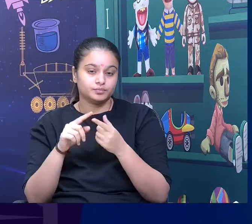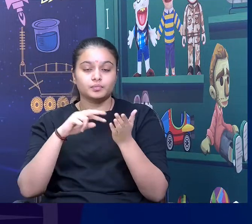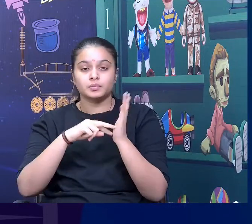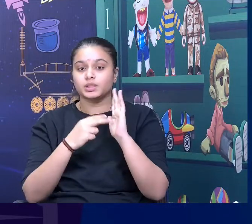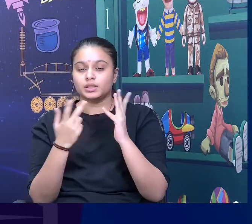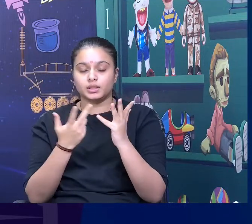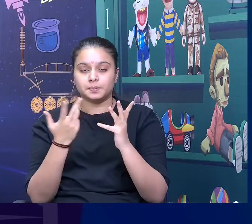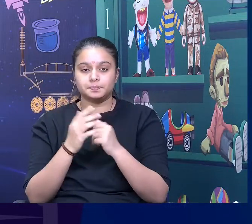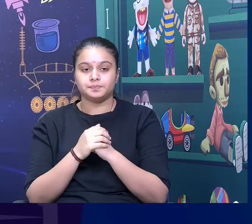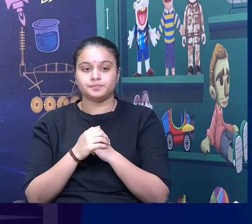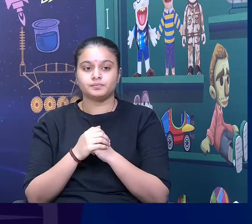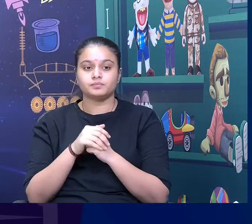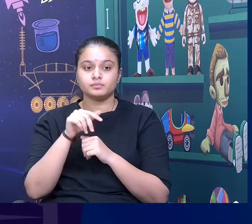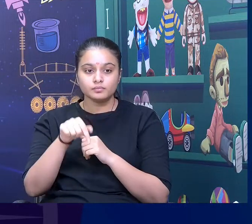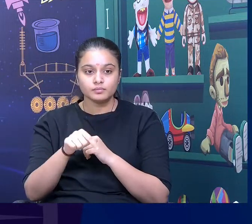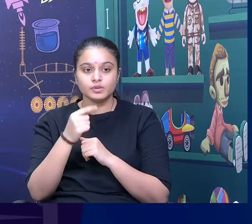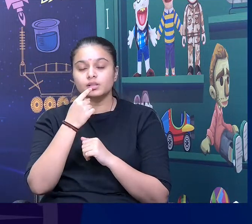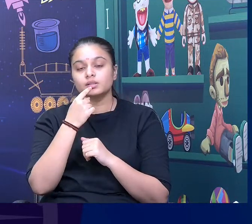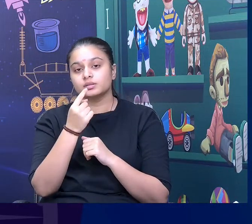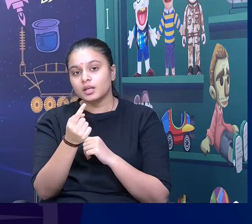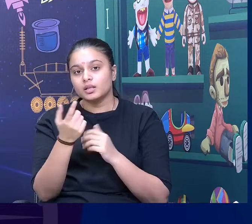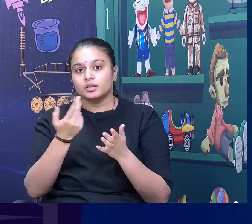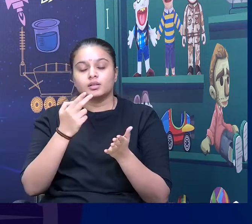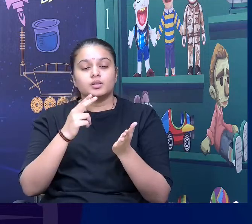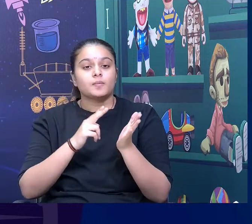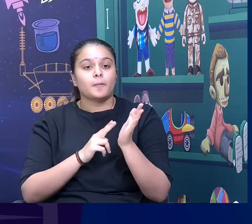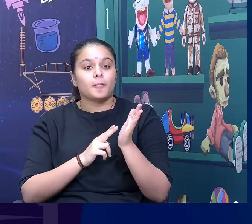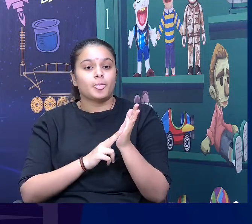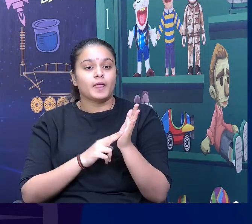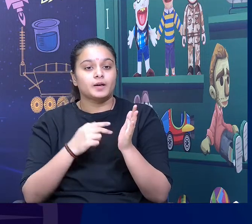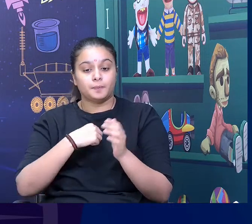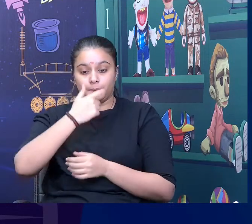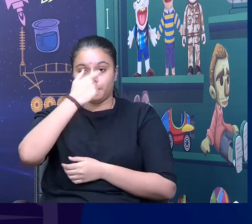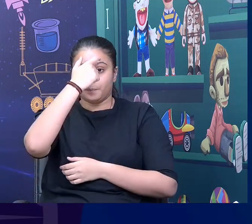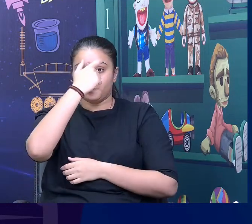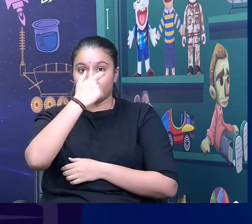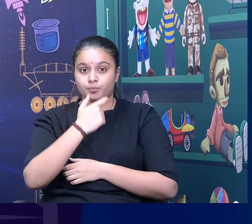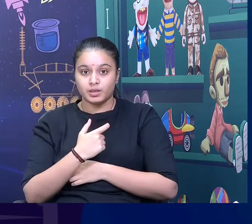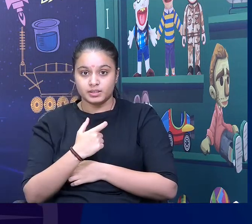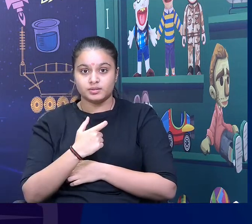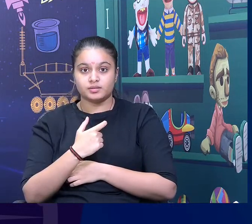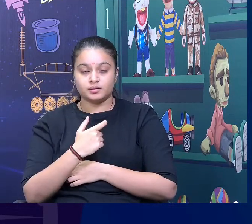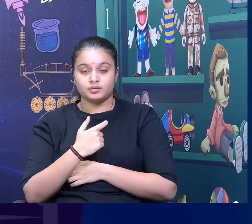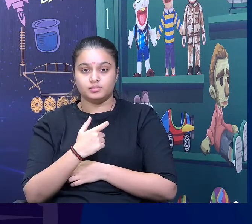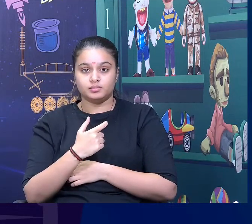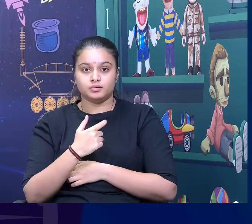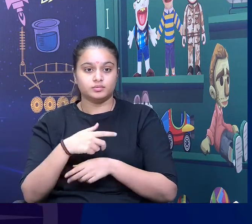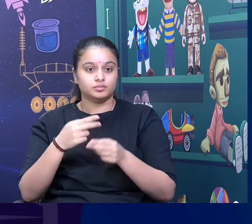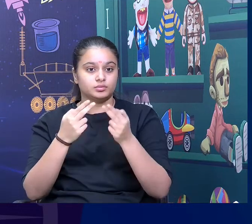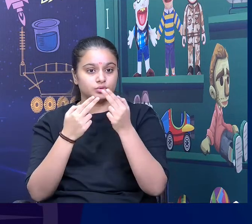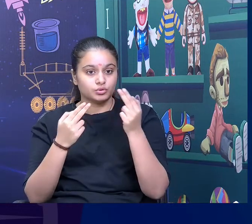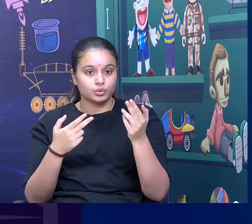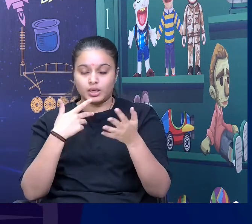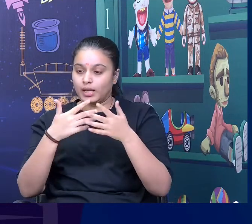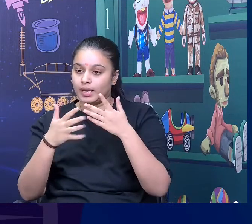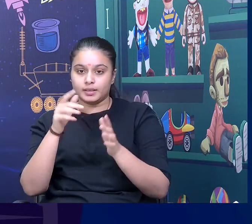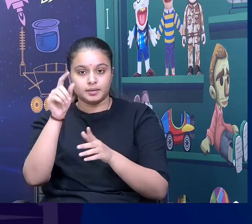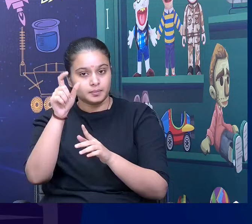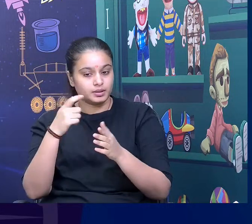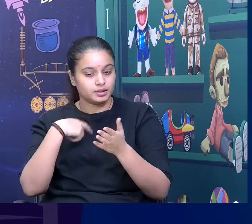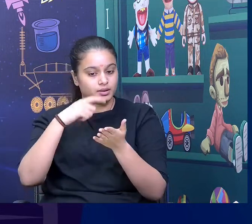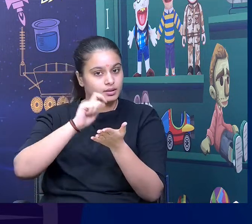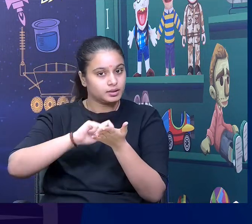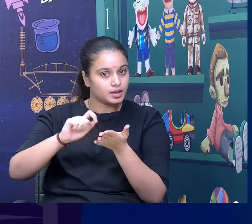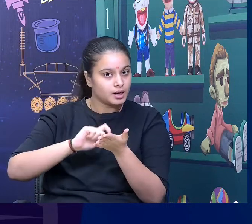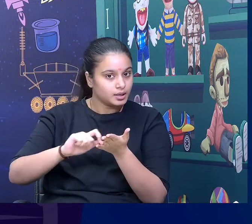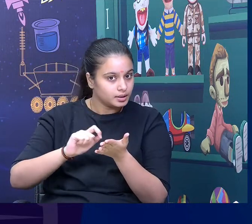Okay. So basically when we say it's a narrative, it's a personal account of Firdaus Kanga. Anyone who is writing or penning